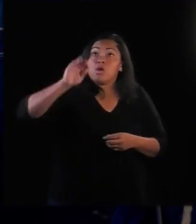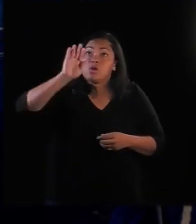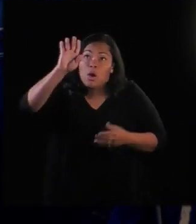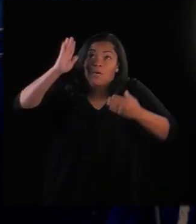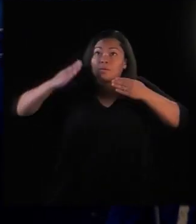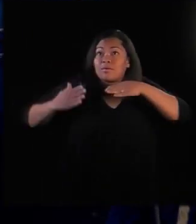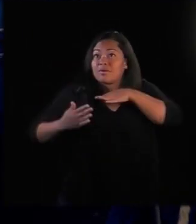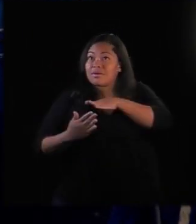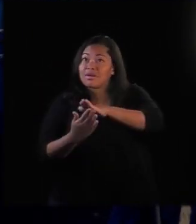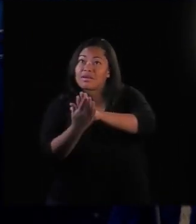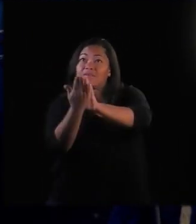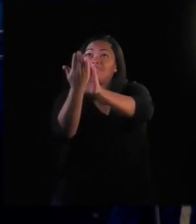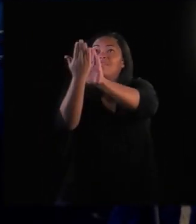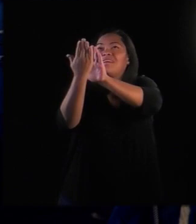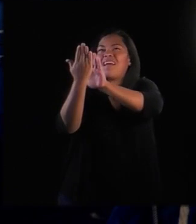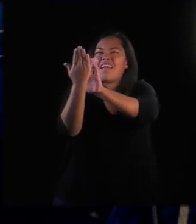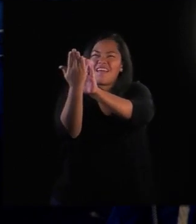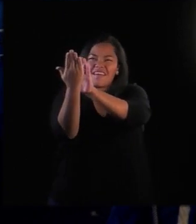before. Your